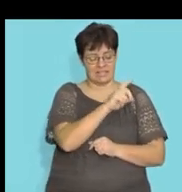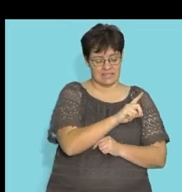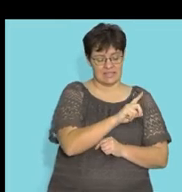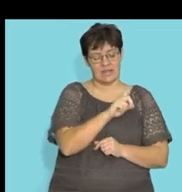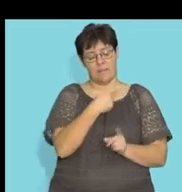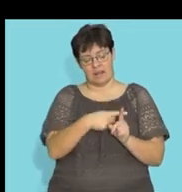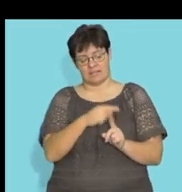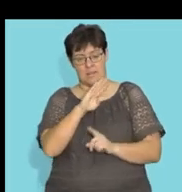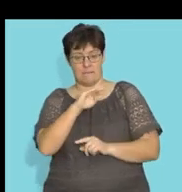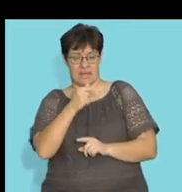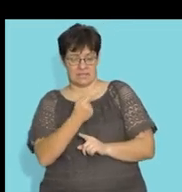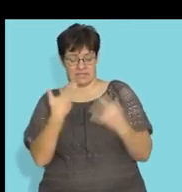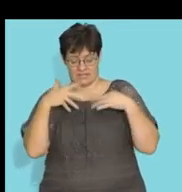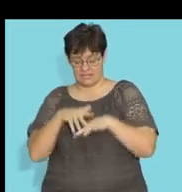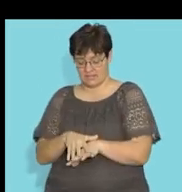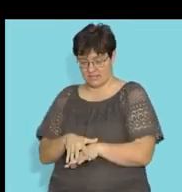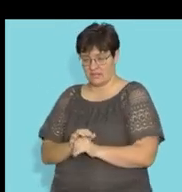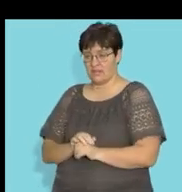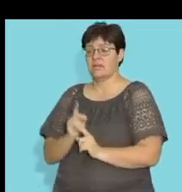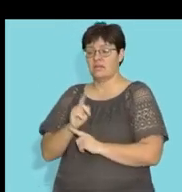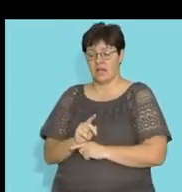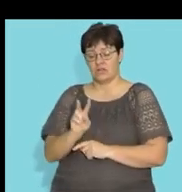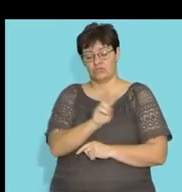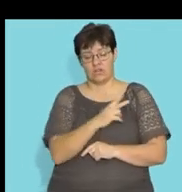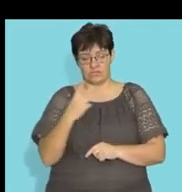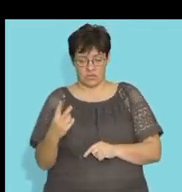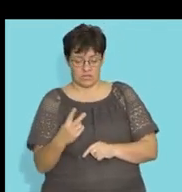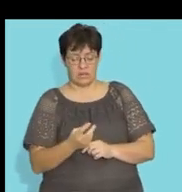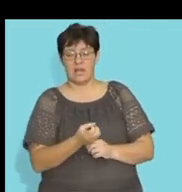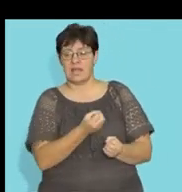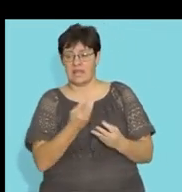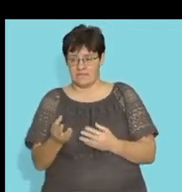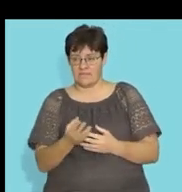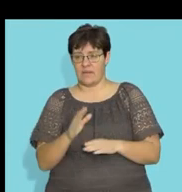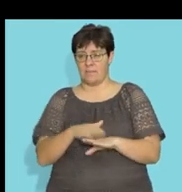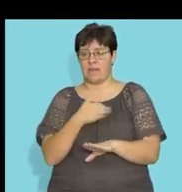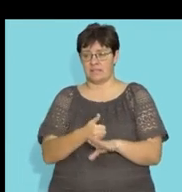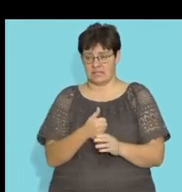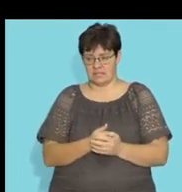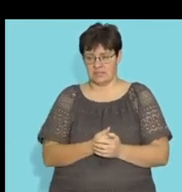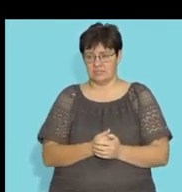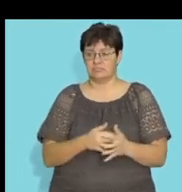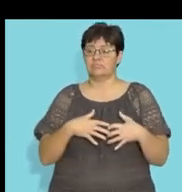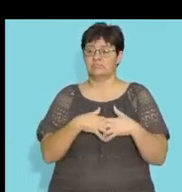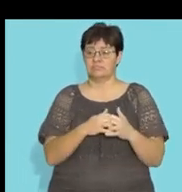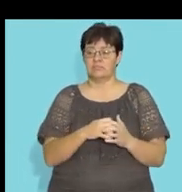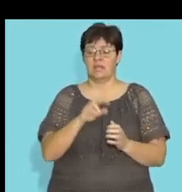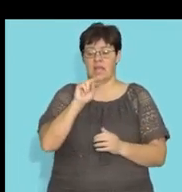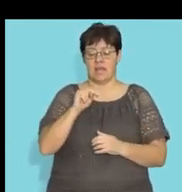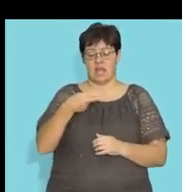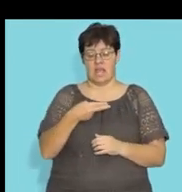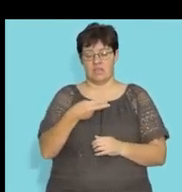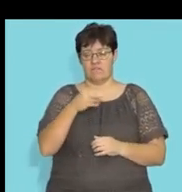acid-base reaction. So the hydrochloric acid transferred a proton to the base, and what will form here is